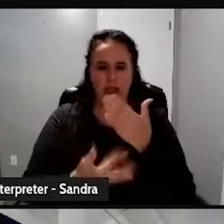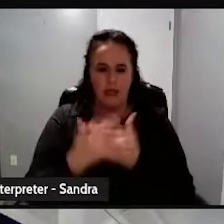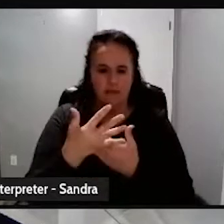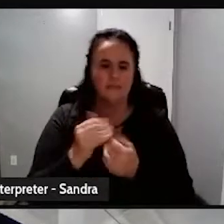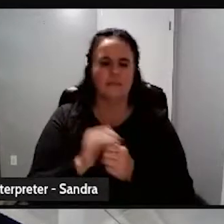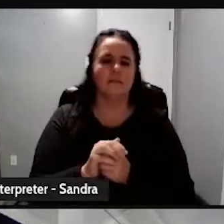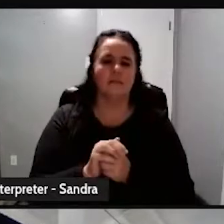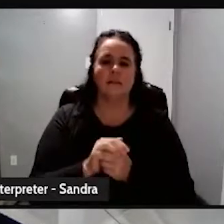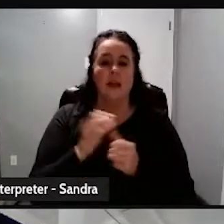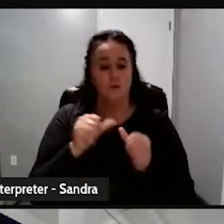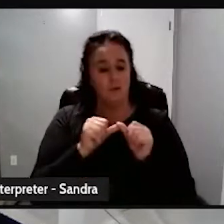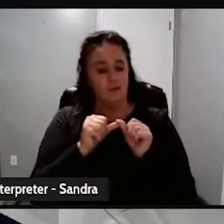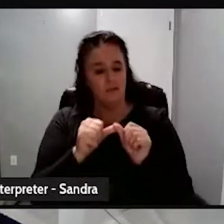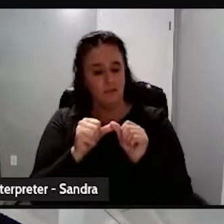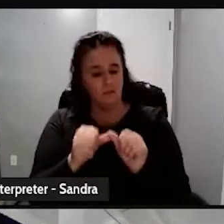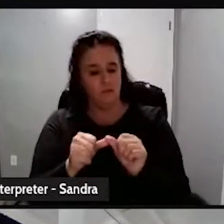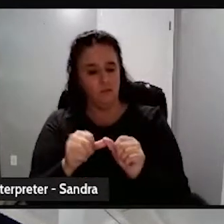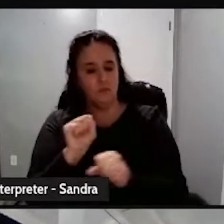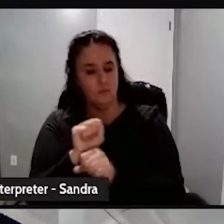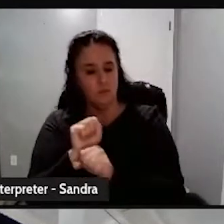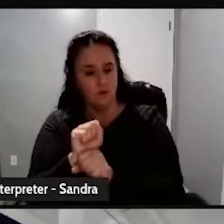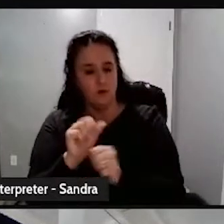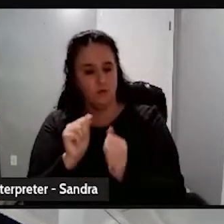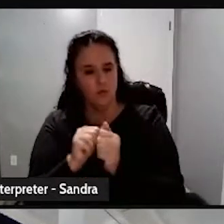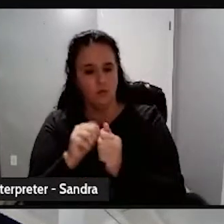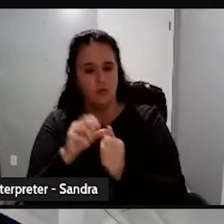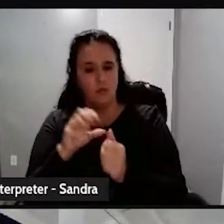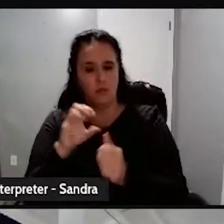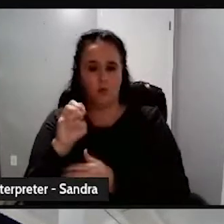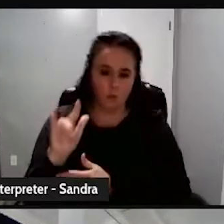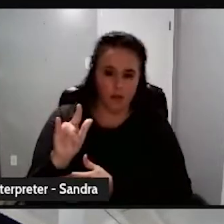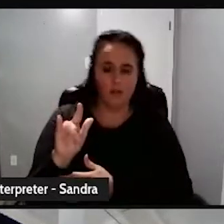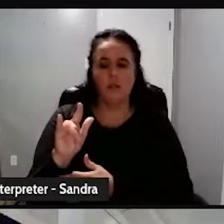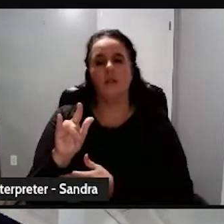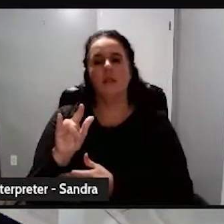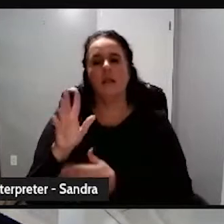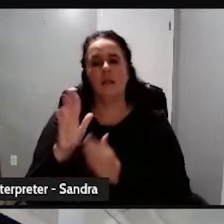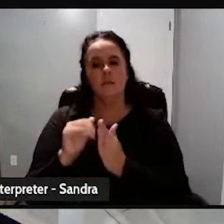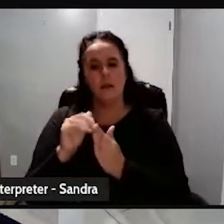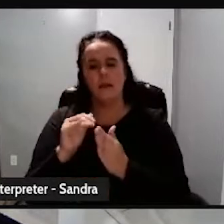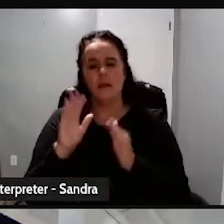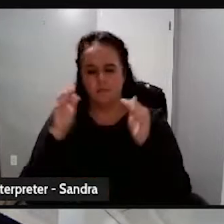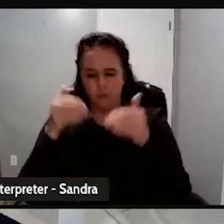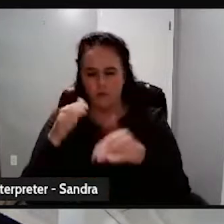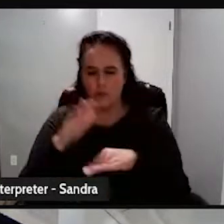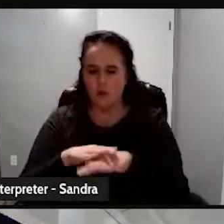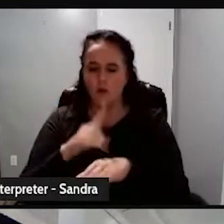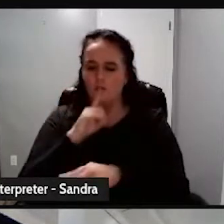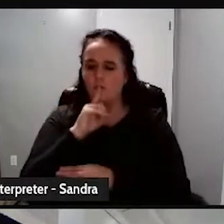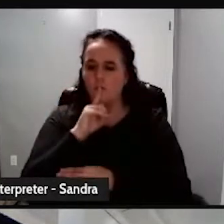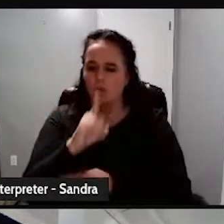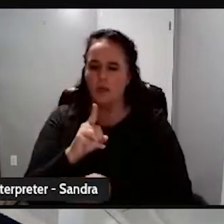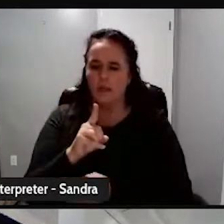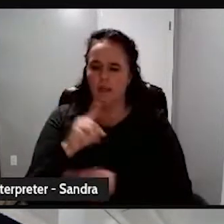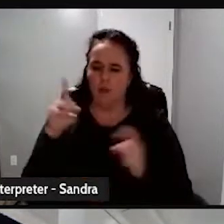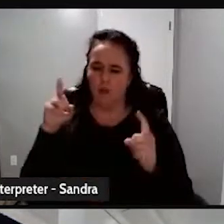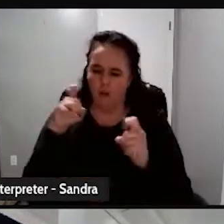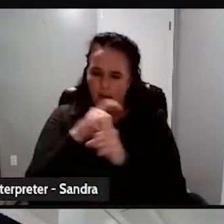continued to work with oils, focusing on realistic and intricate